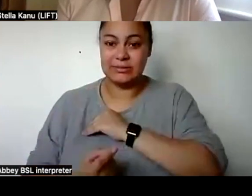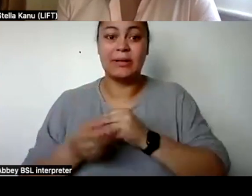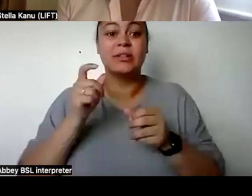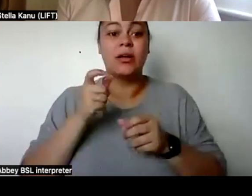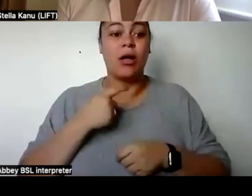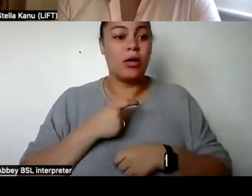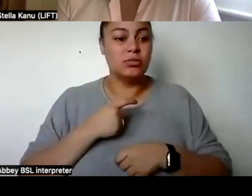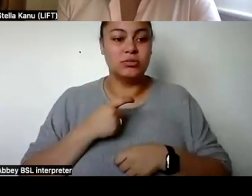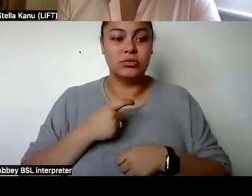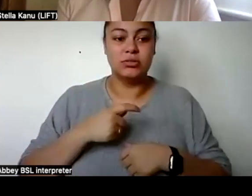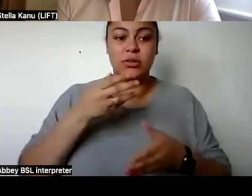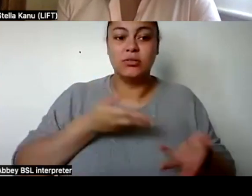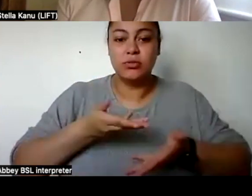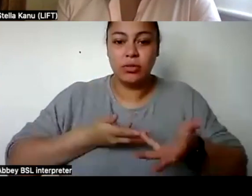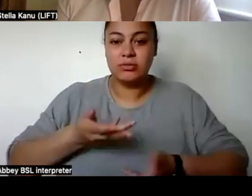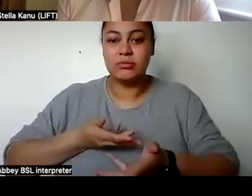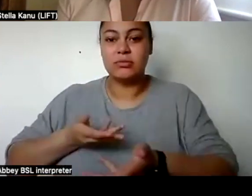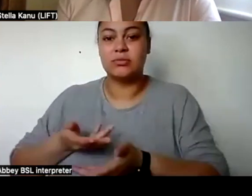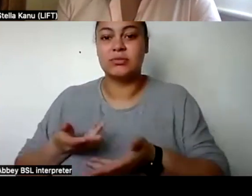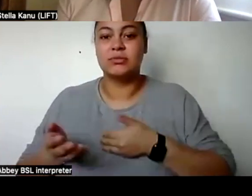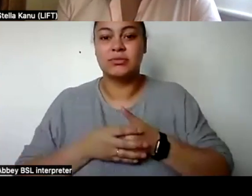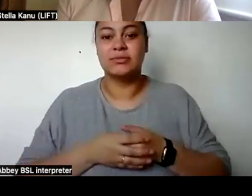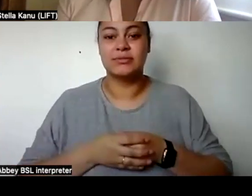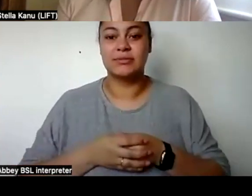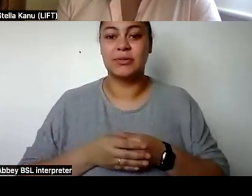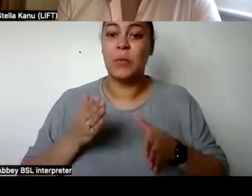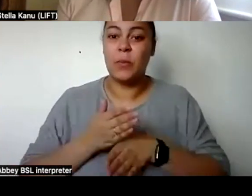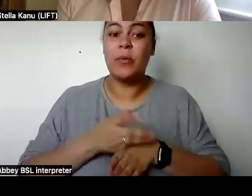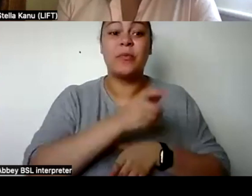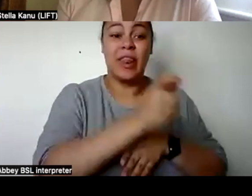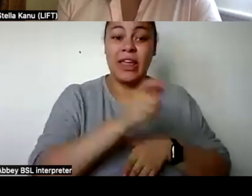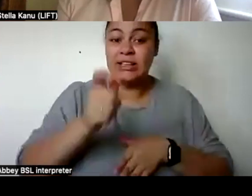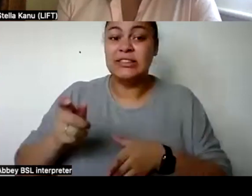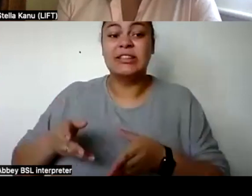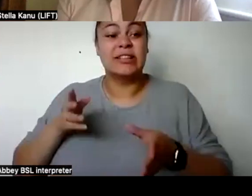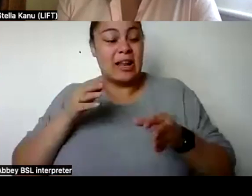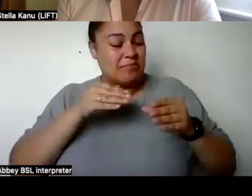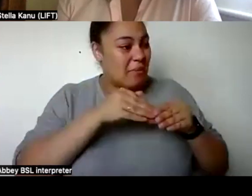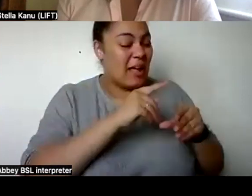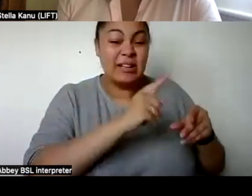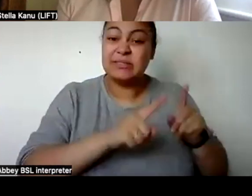consultant working with leaders and organisations who want to make positive change.